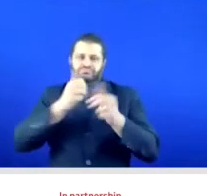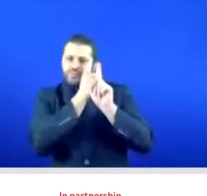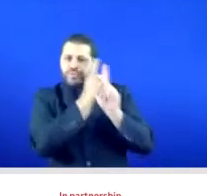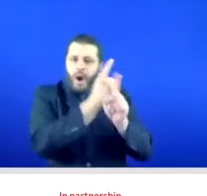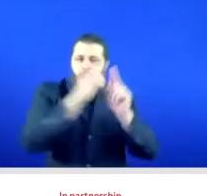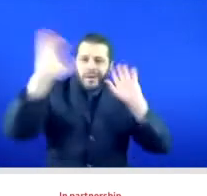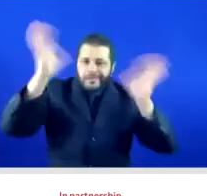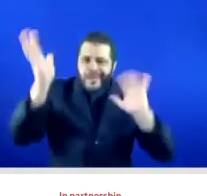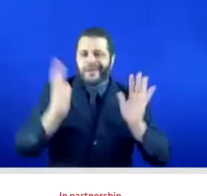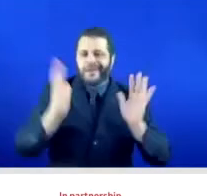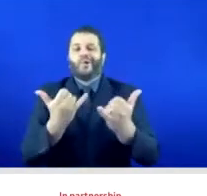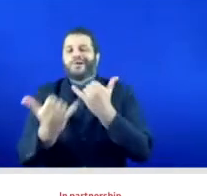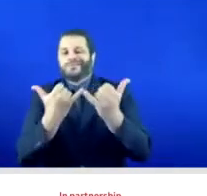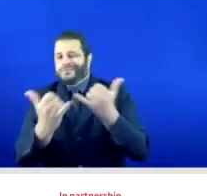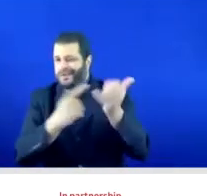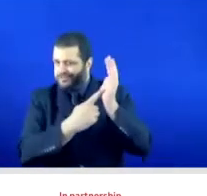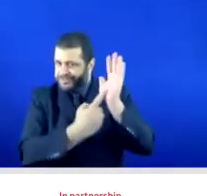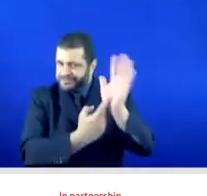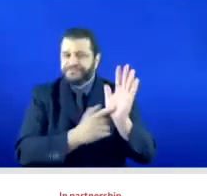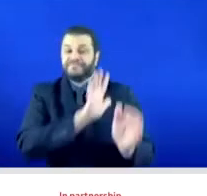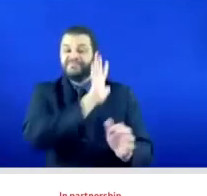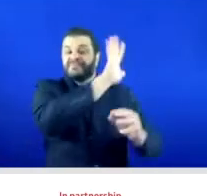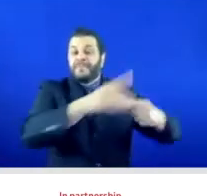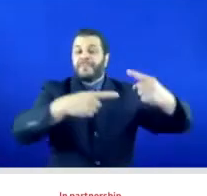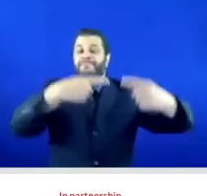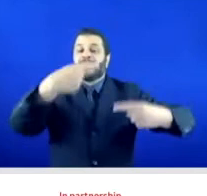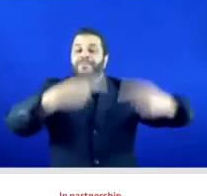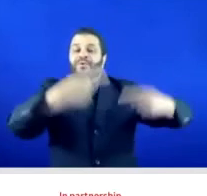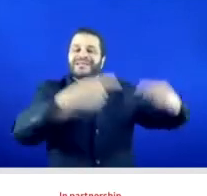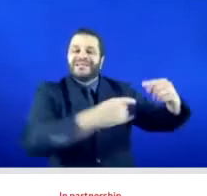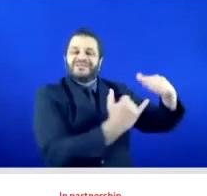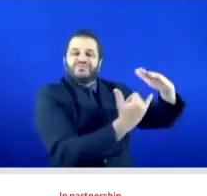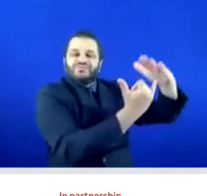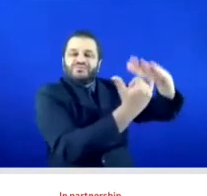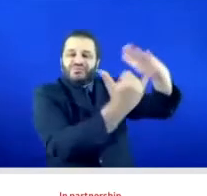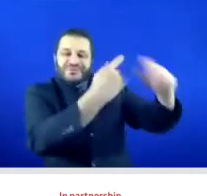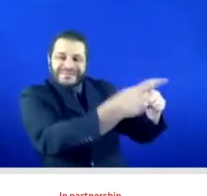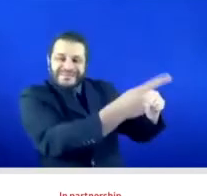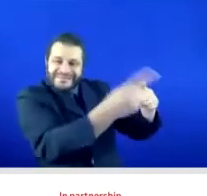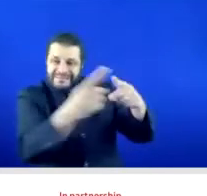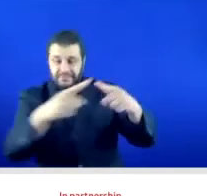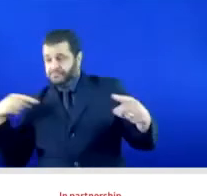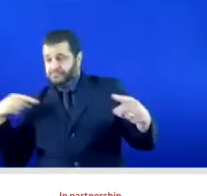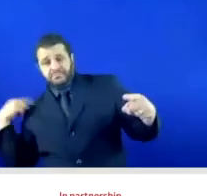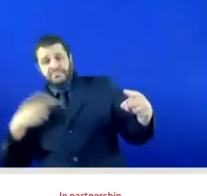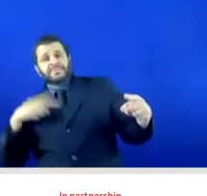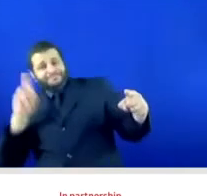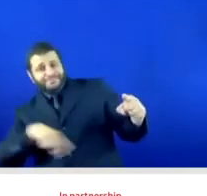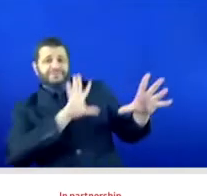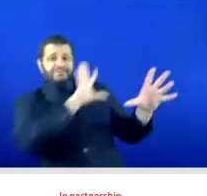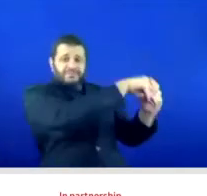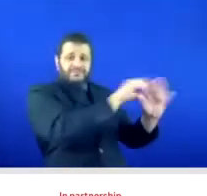know, secondary input makers. We want to be part of the process all through, because this is a future that is important to us.